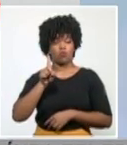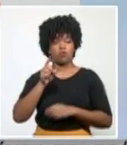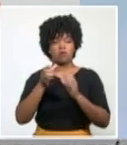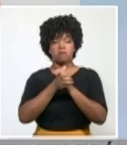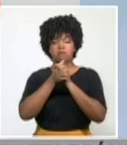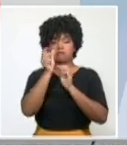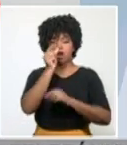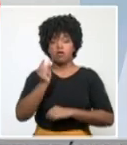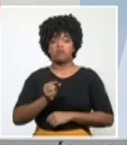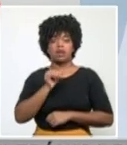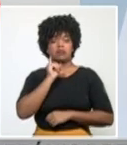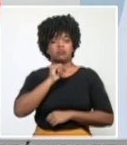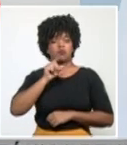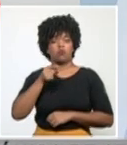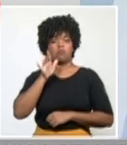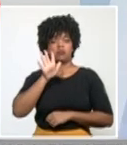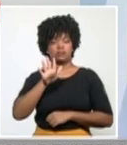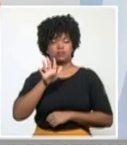Mayabeque 6.5%,